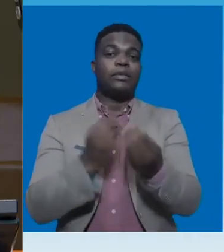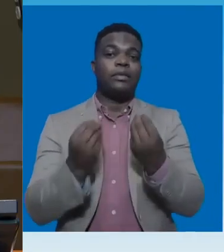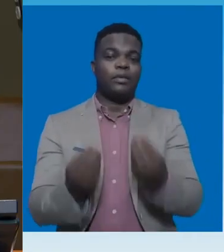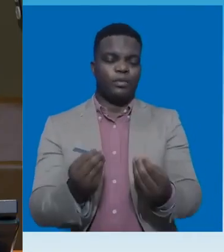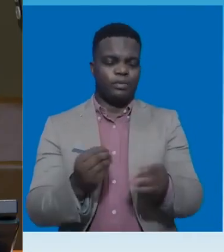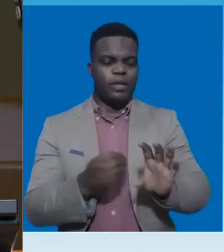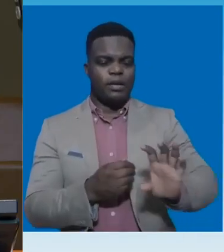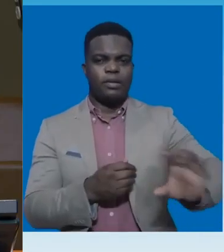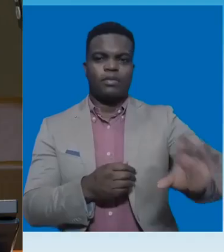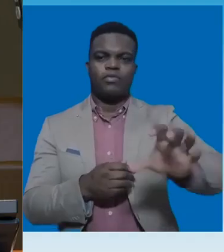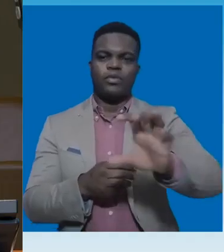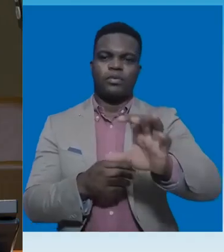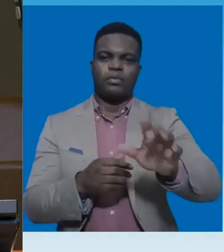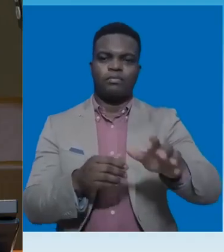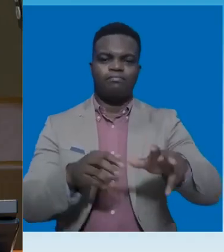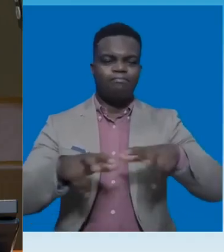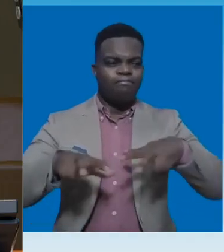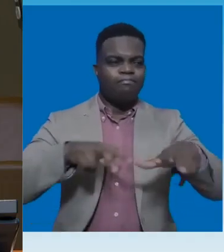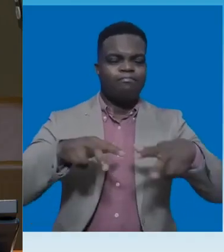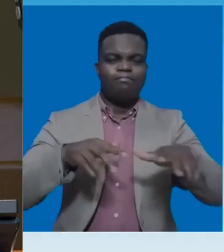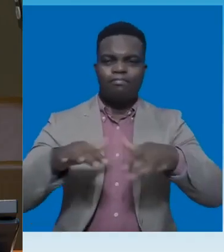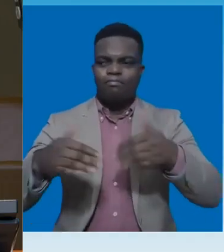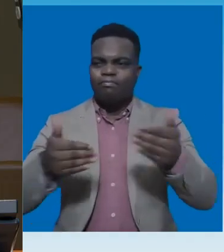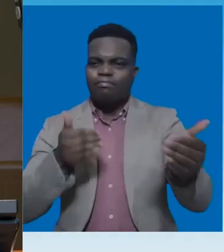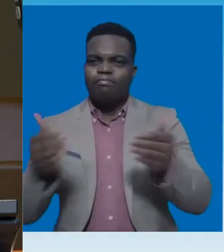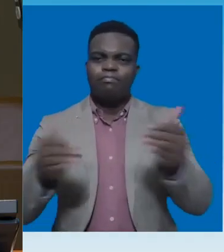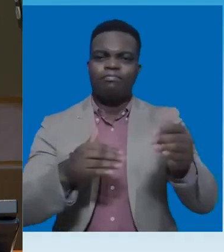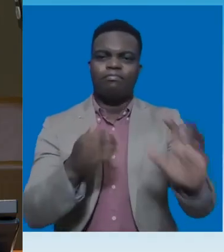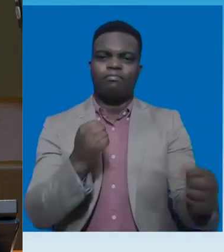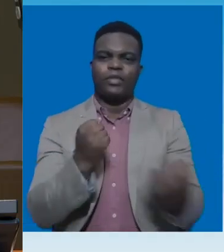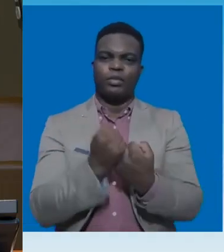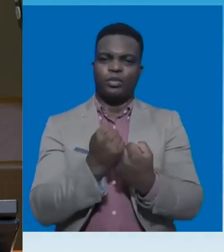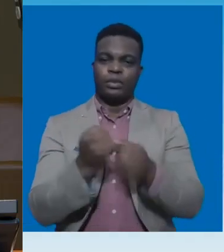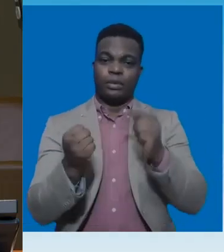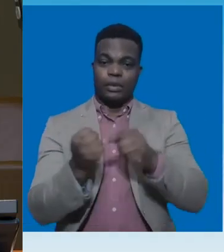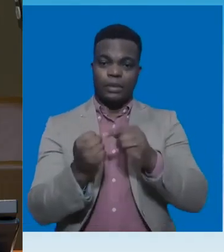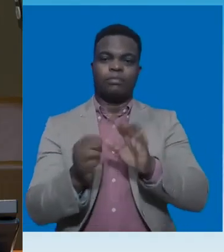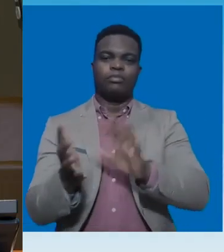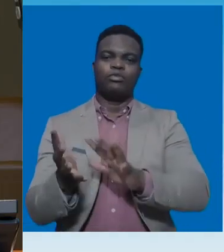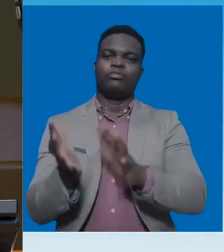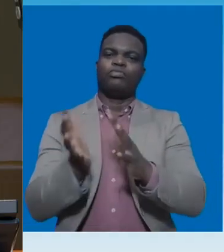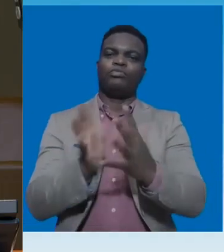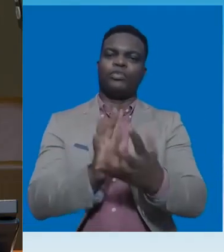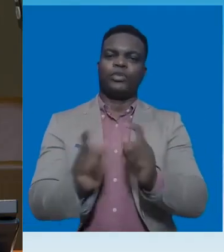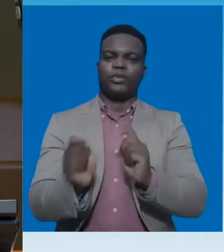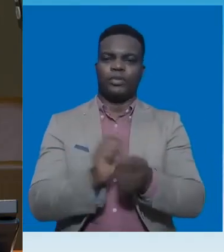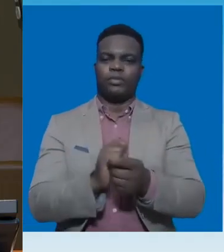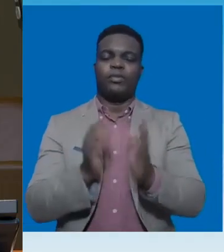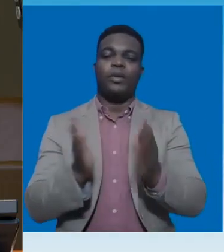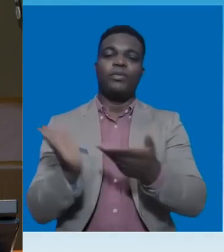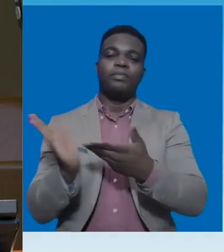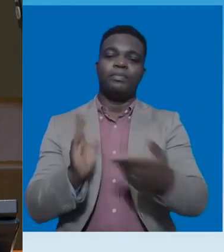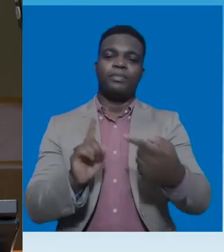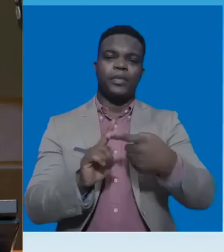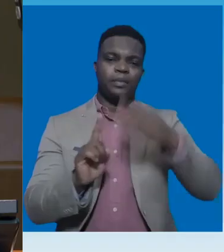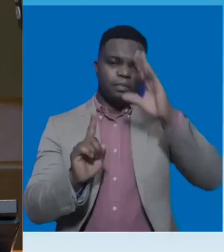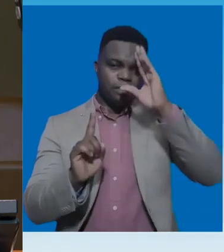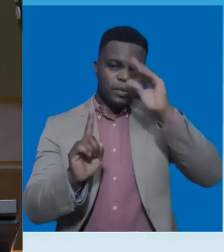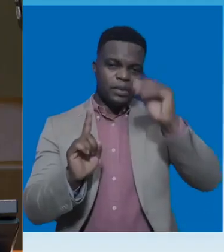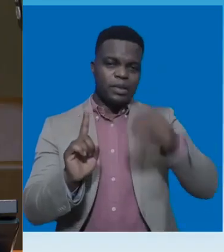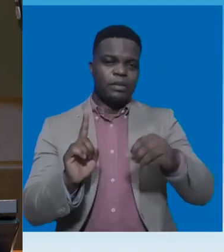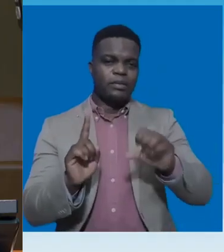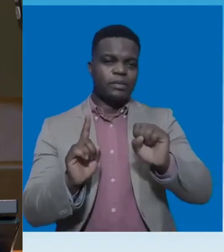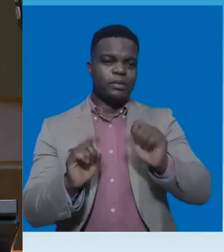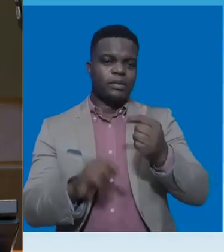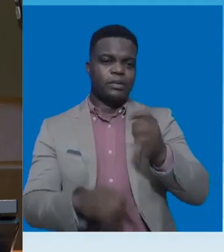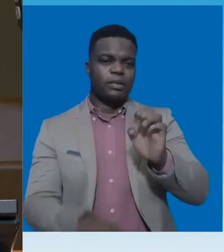Mr. Stefan Pretterhofer, Deputy Permanent Representative of the Permanent Mission of Austria to the United